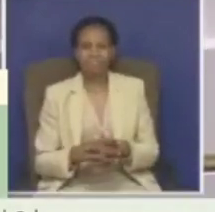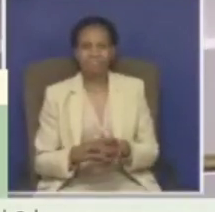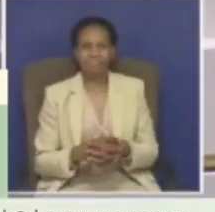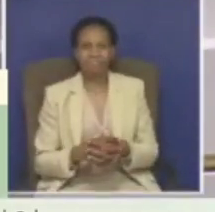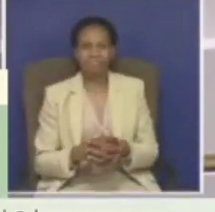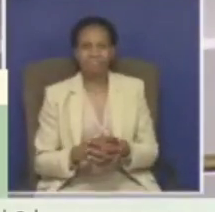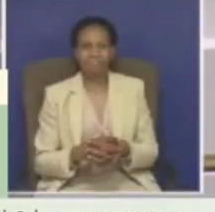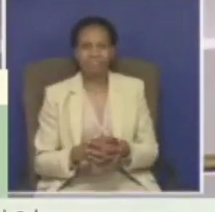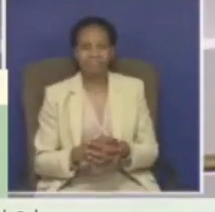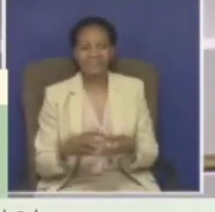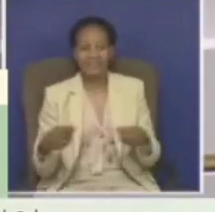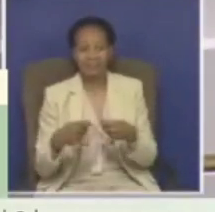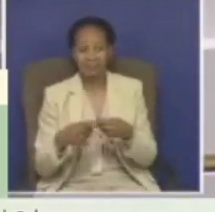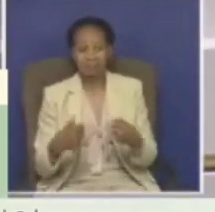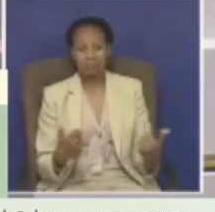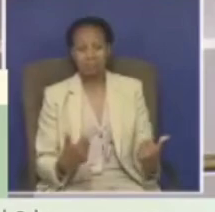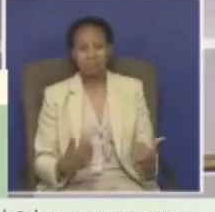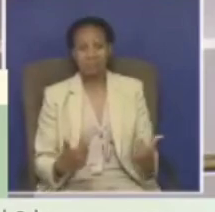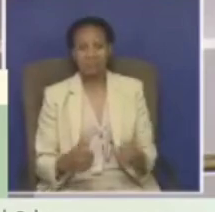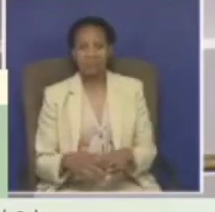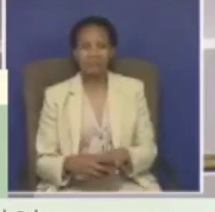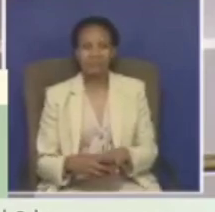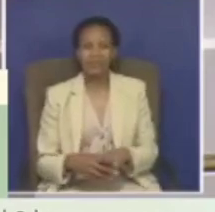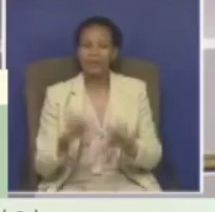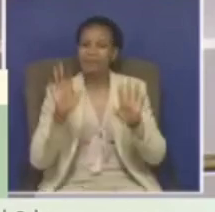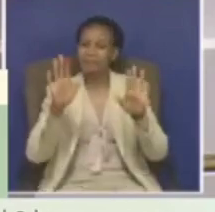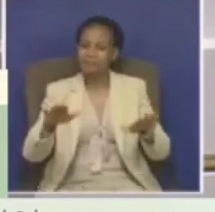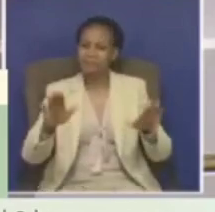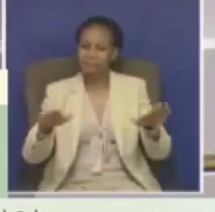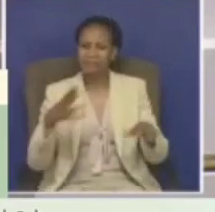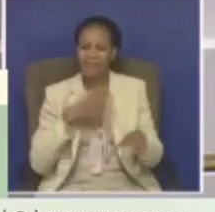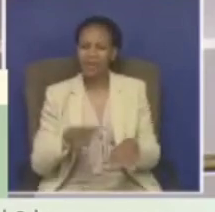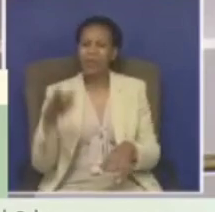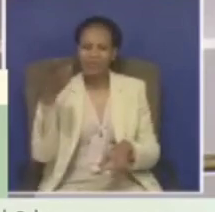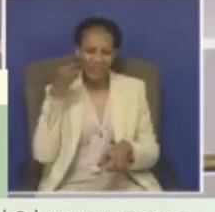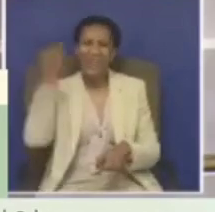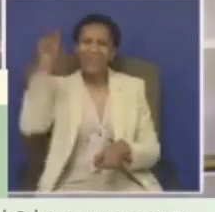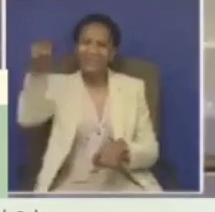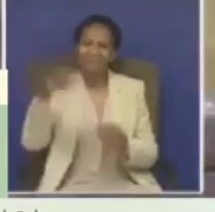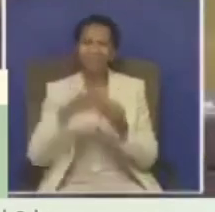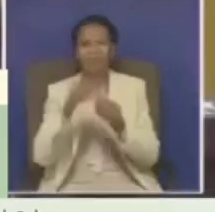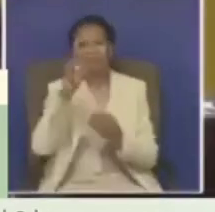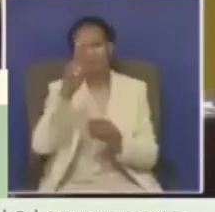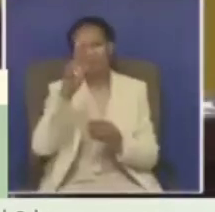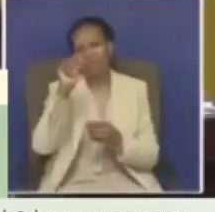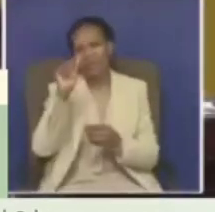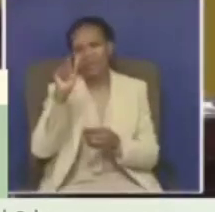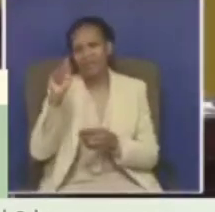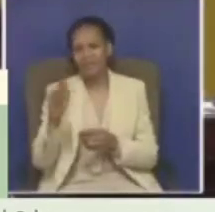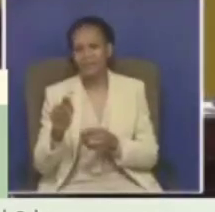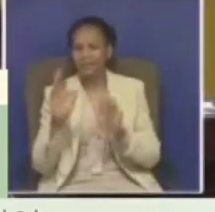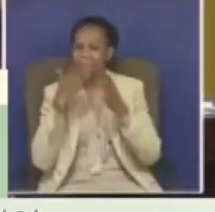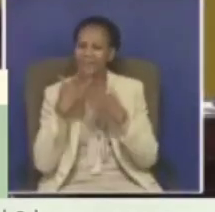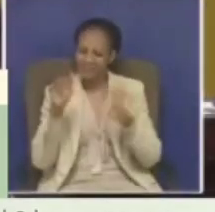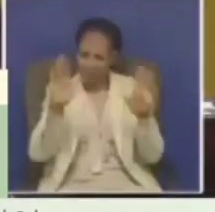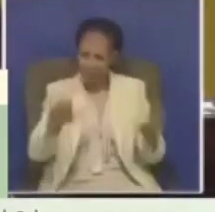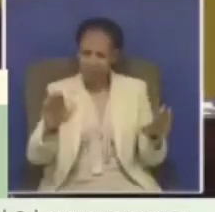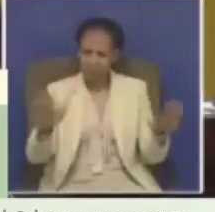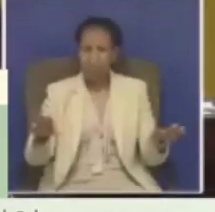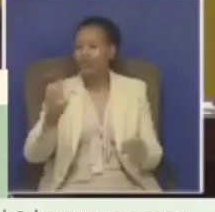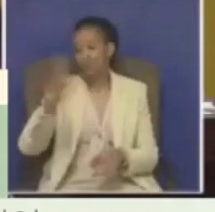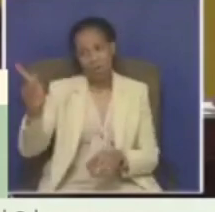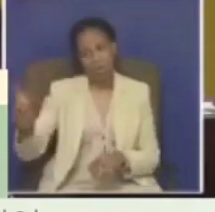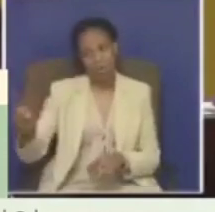There's a battle here. Honorable members, I want to listen to the member of the UAT. Please do not distract him.